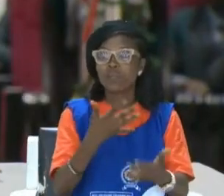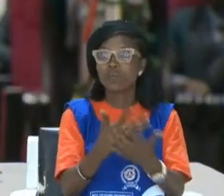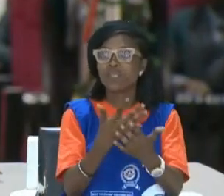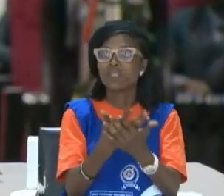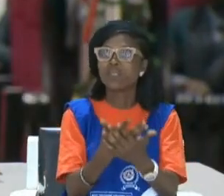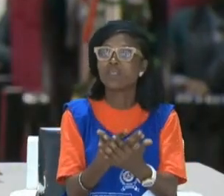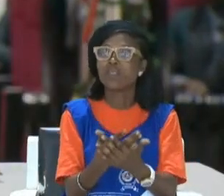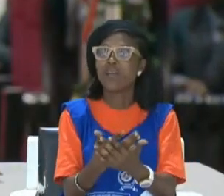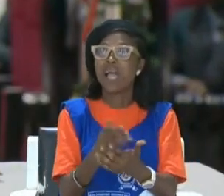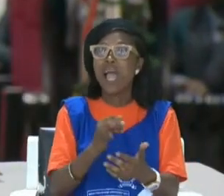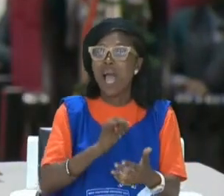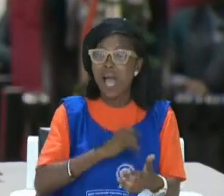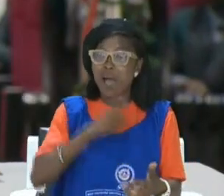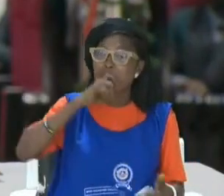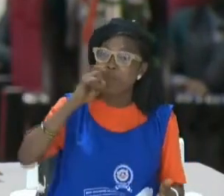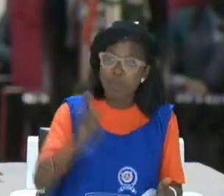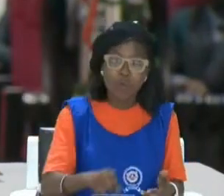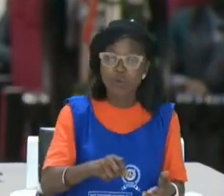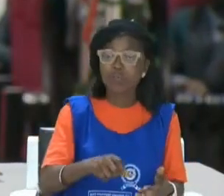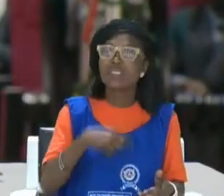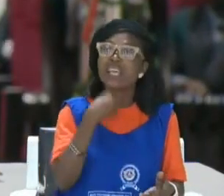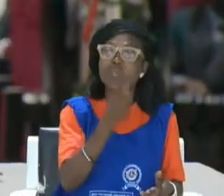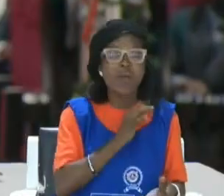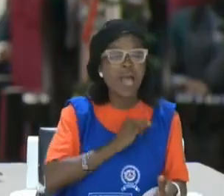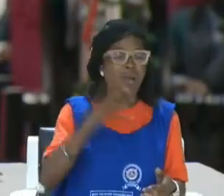I must tell you, I wasn't comfortable.